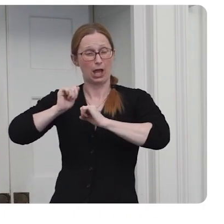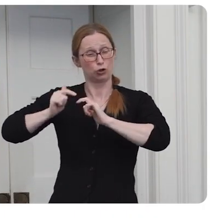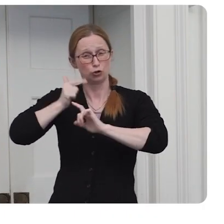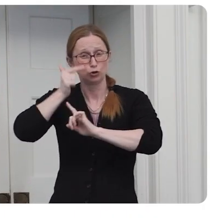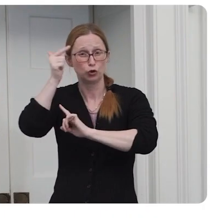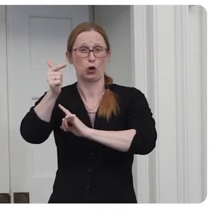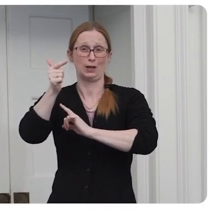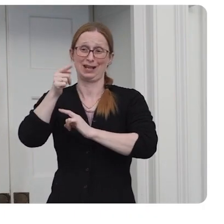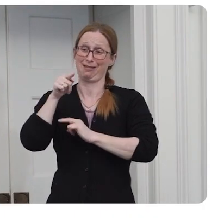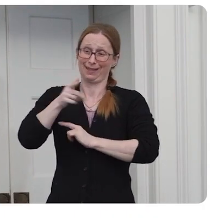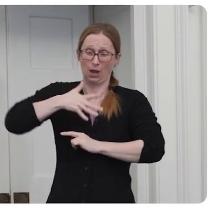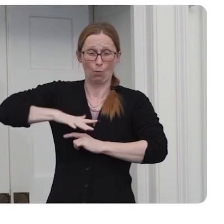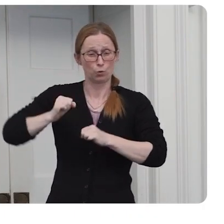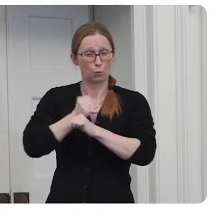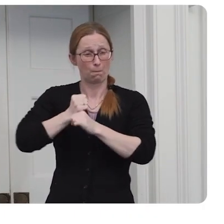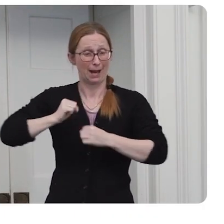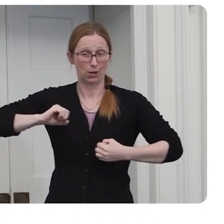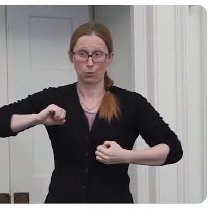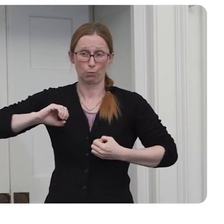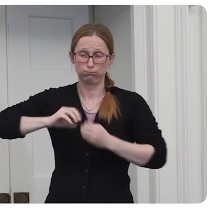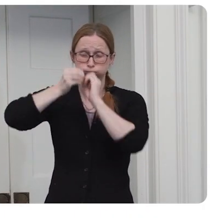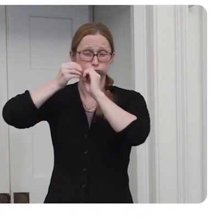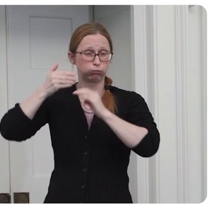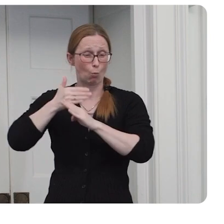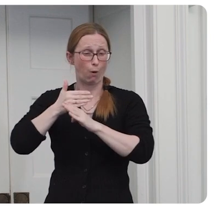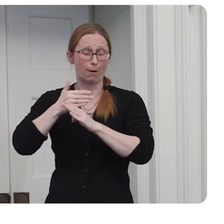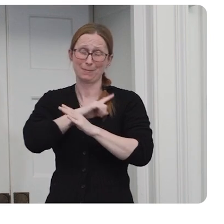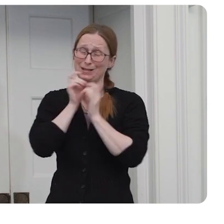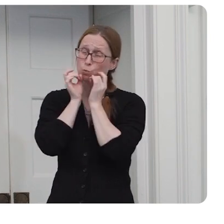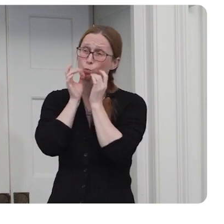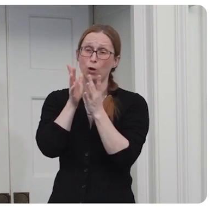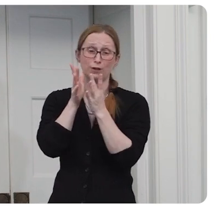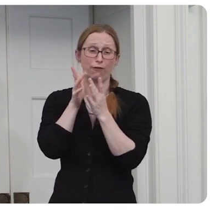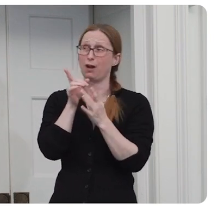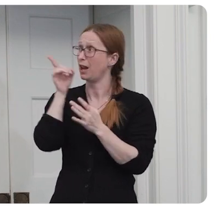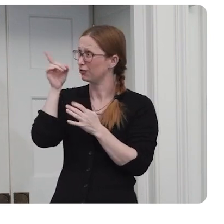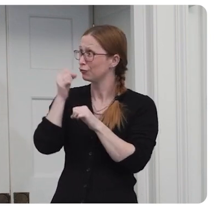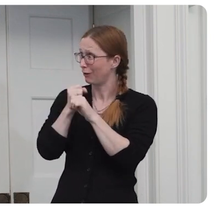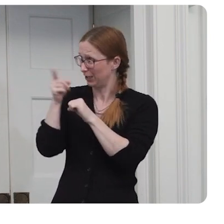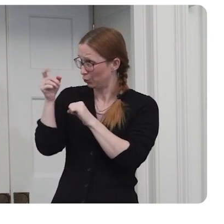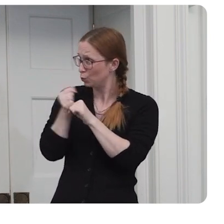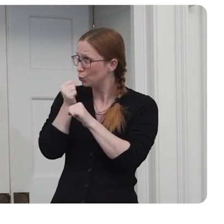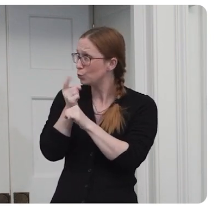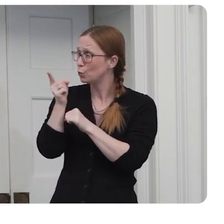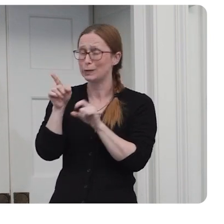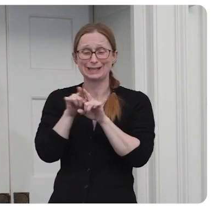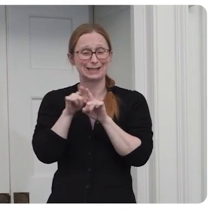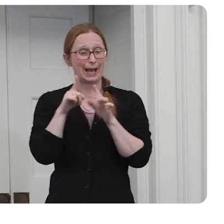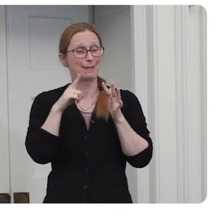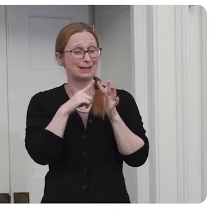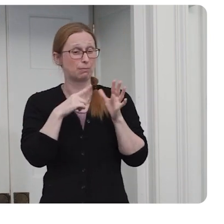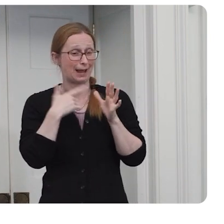through a journey of being based and just want to make work, because making work is just a wonderful thing, and it's something that you do, Grace, and Elizabeth Allen